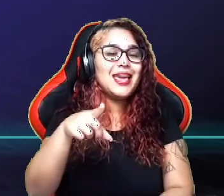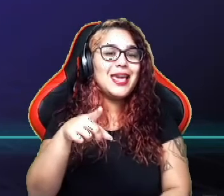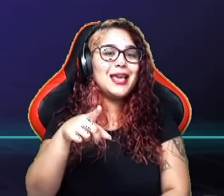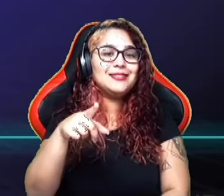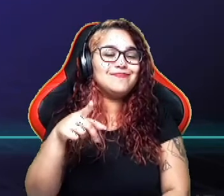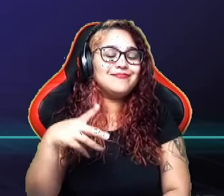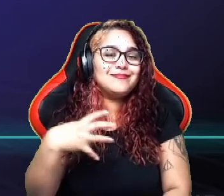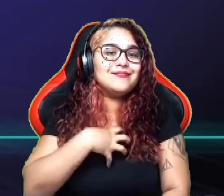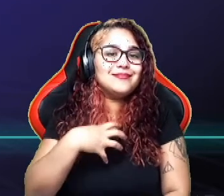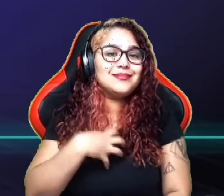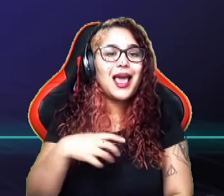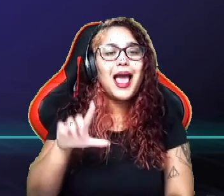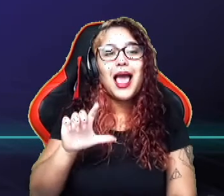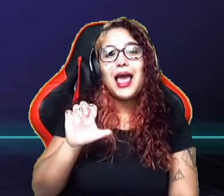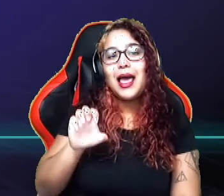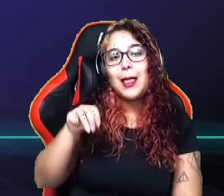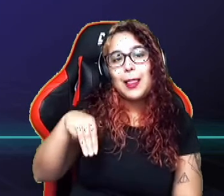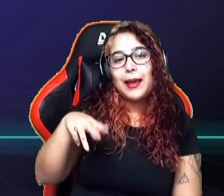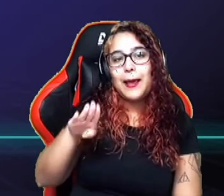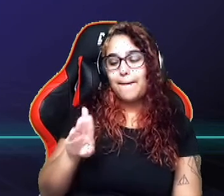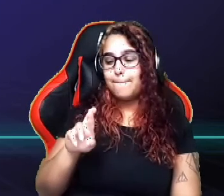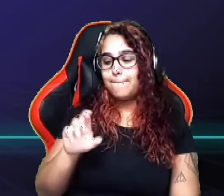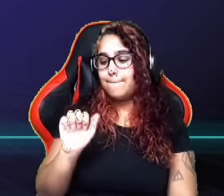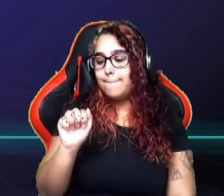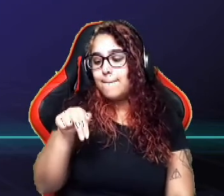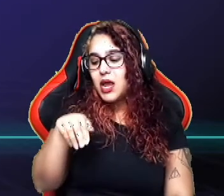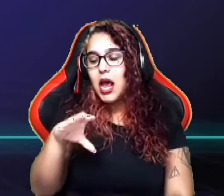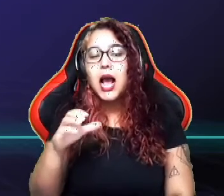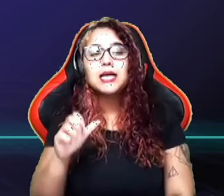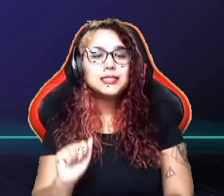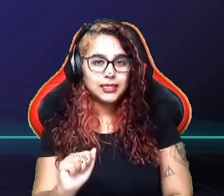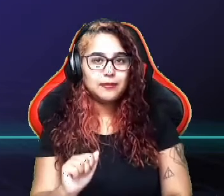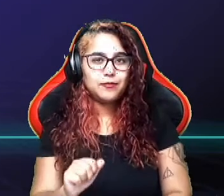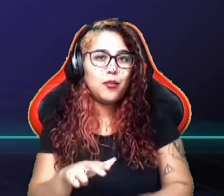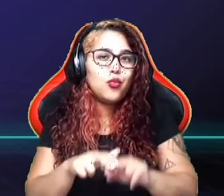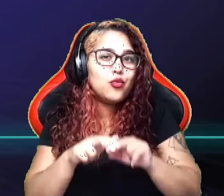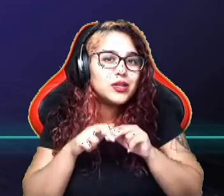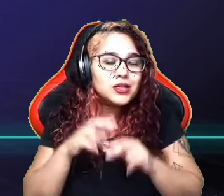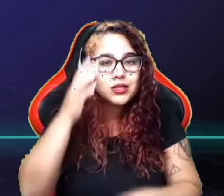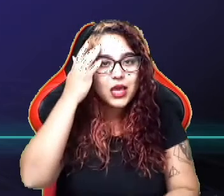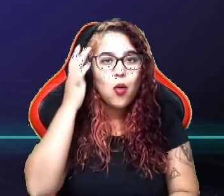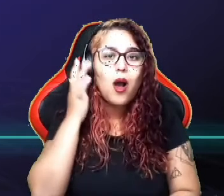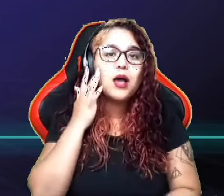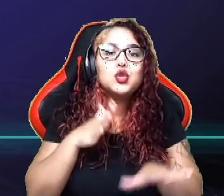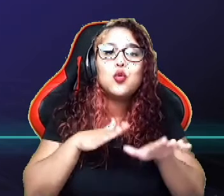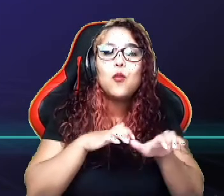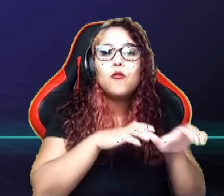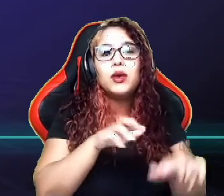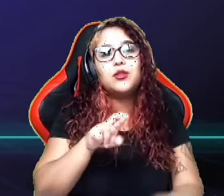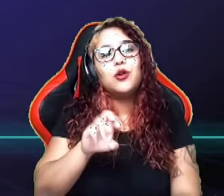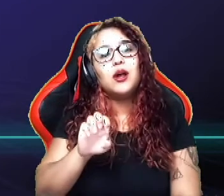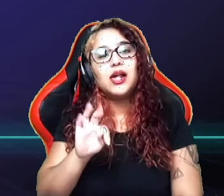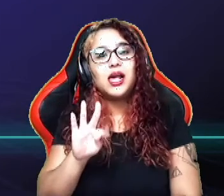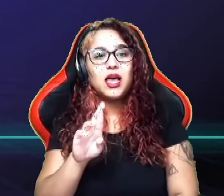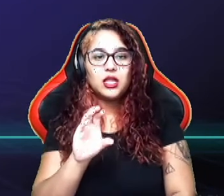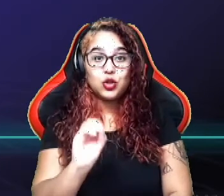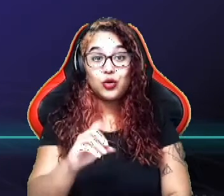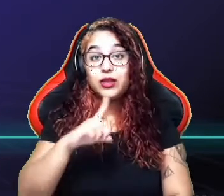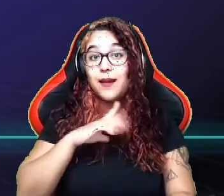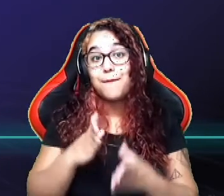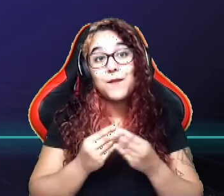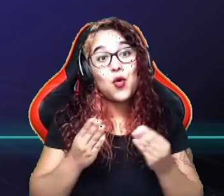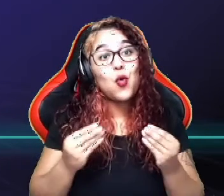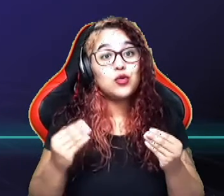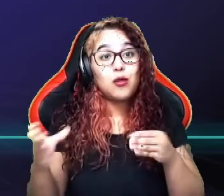recovering key moments in people's lives. And so that's probably why the retro movement